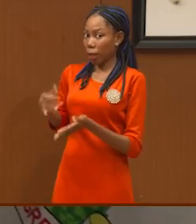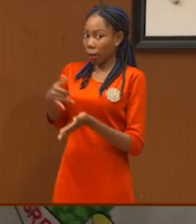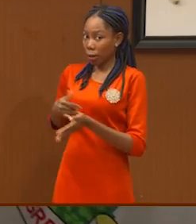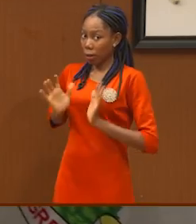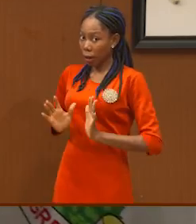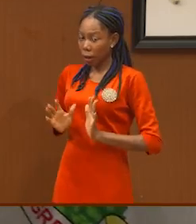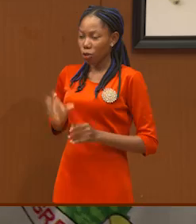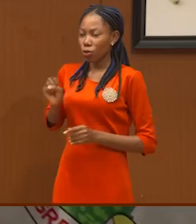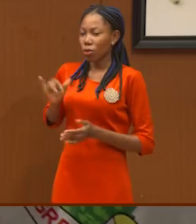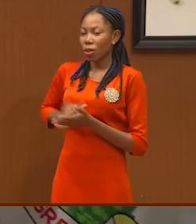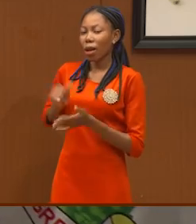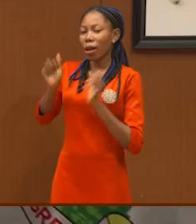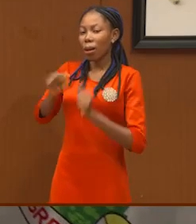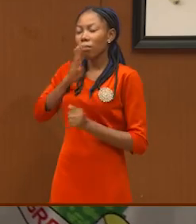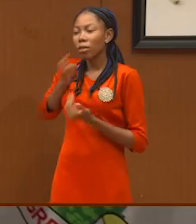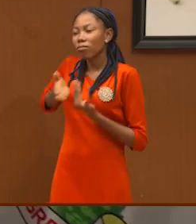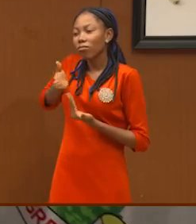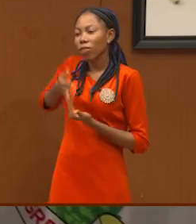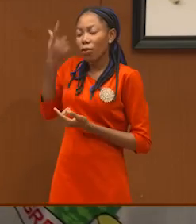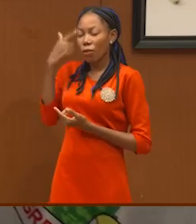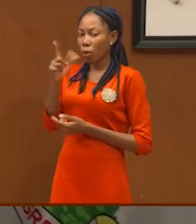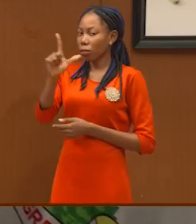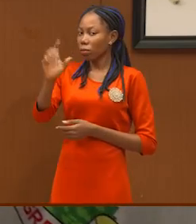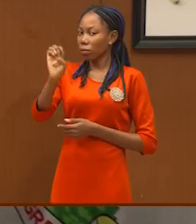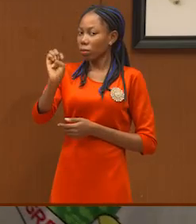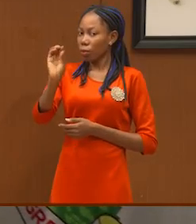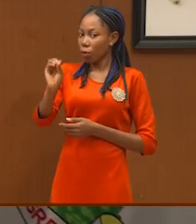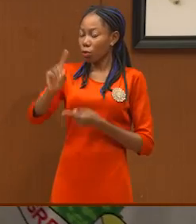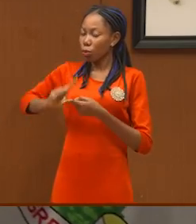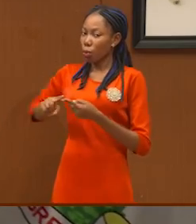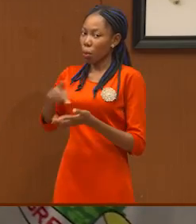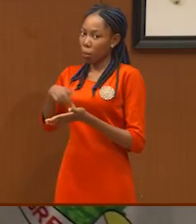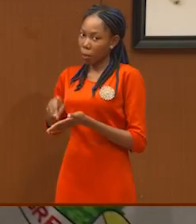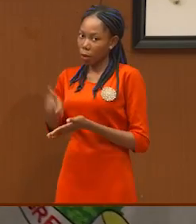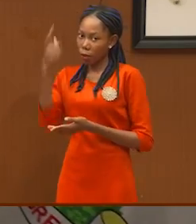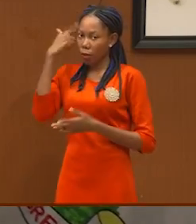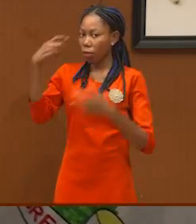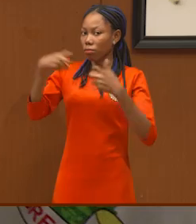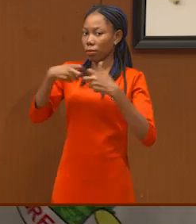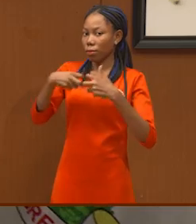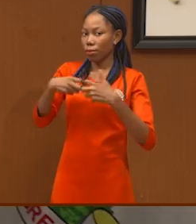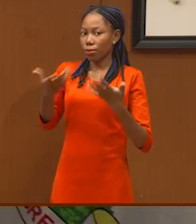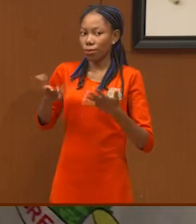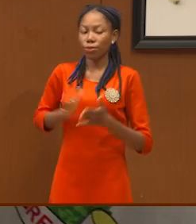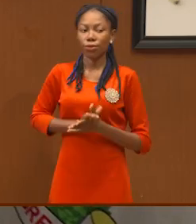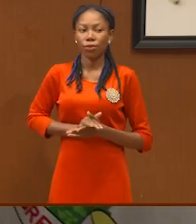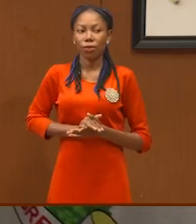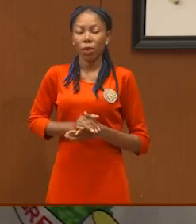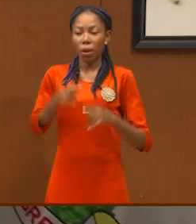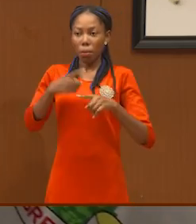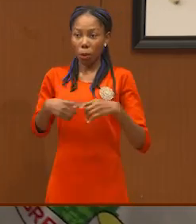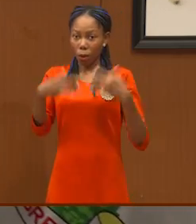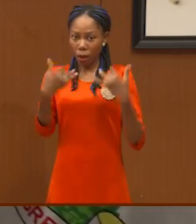so that it would be easier for you to pick up after evicting his premises. This,